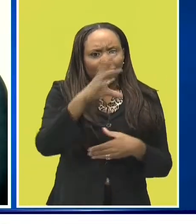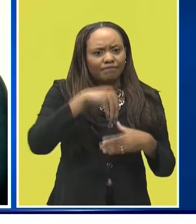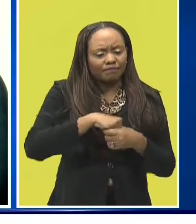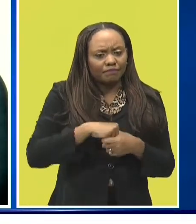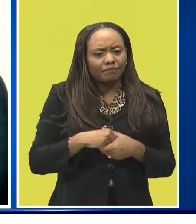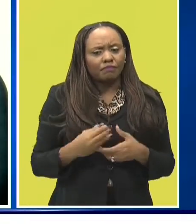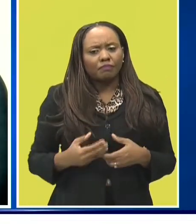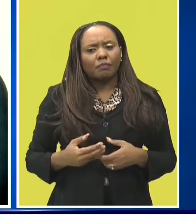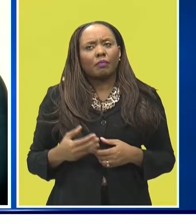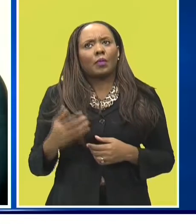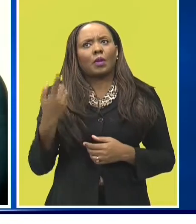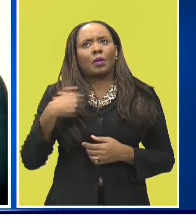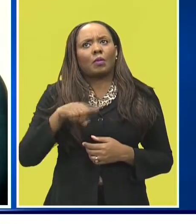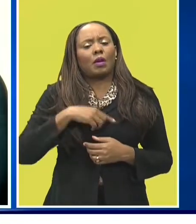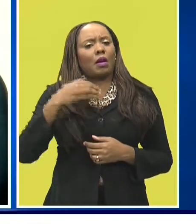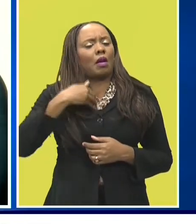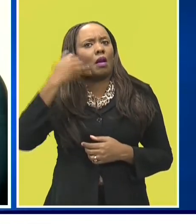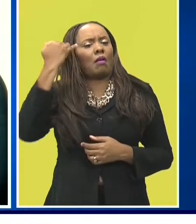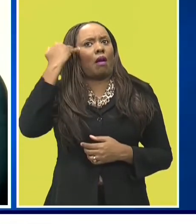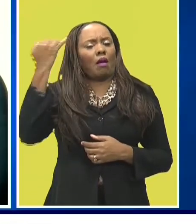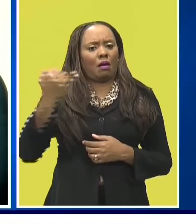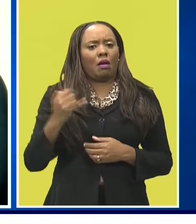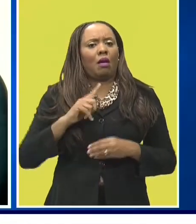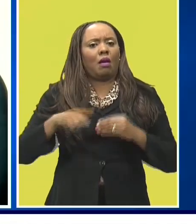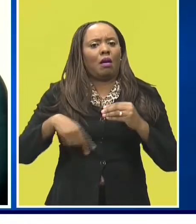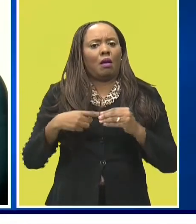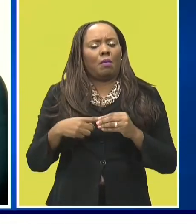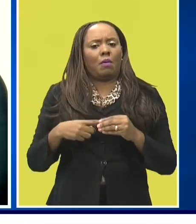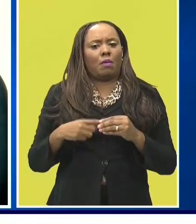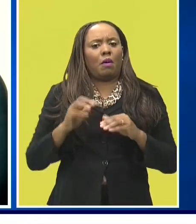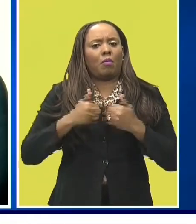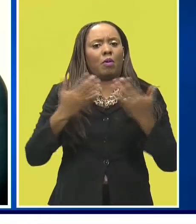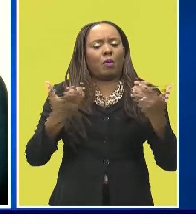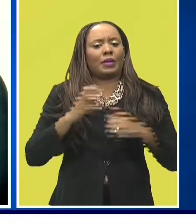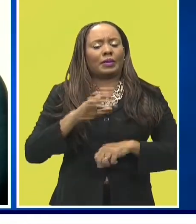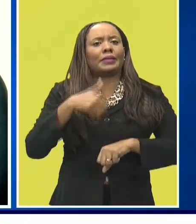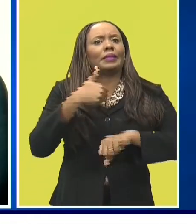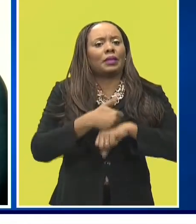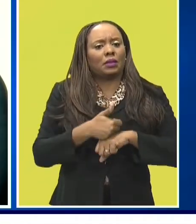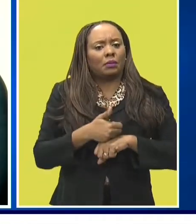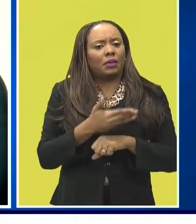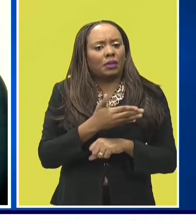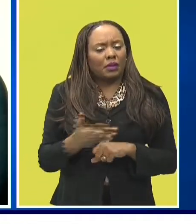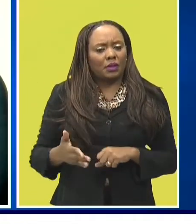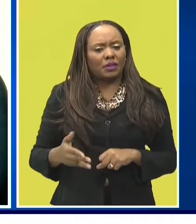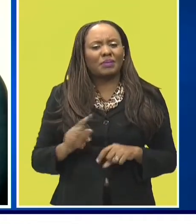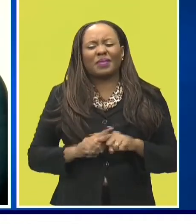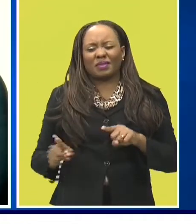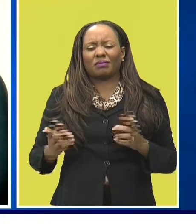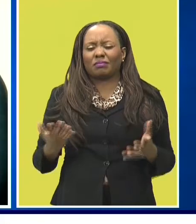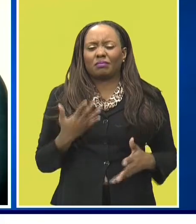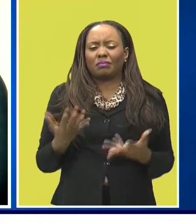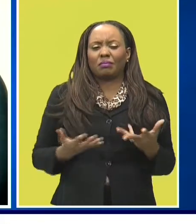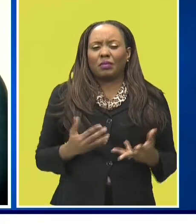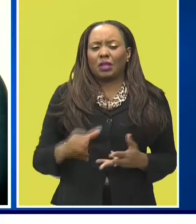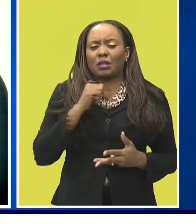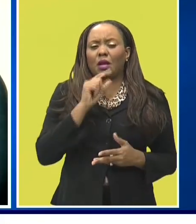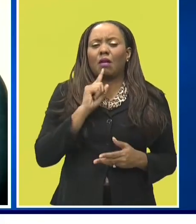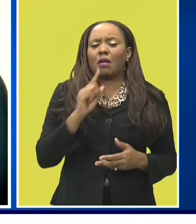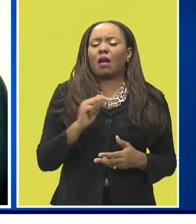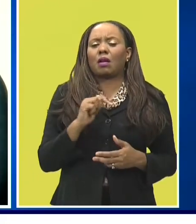be constituted. But as I say, that's a very basic structure. It is our desire that when